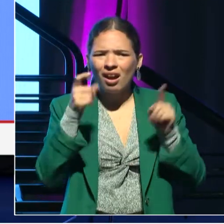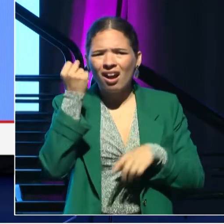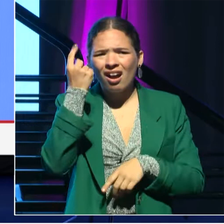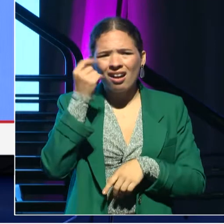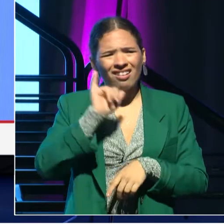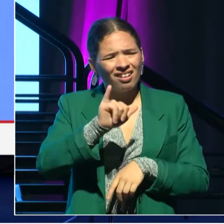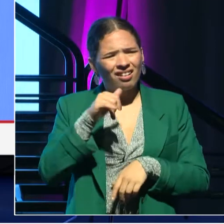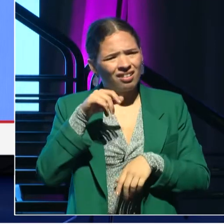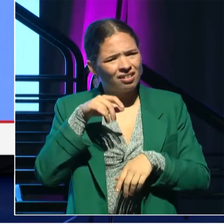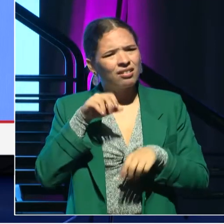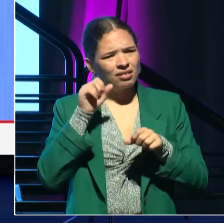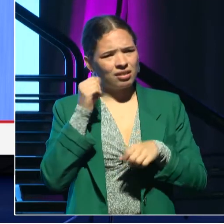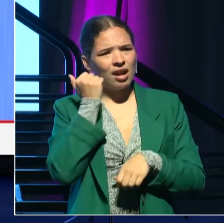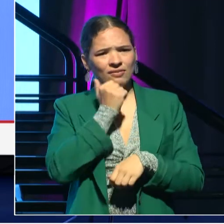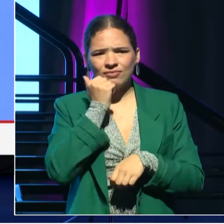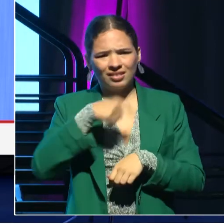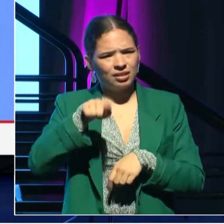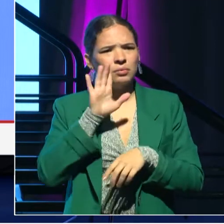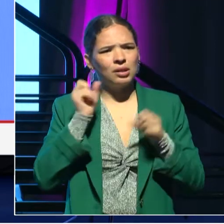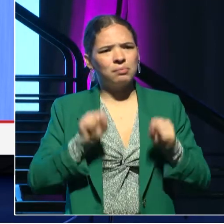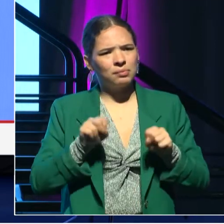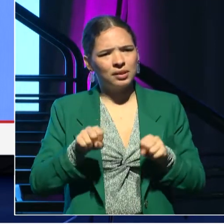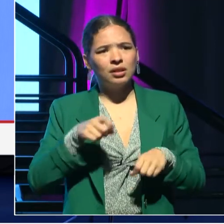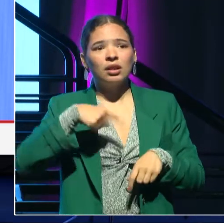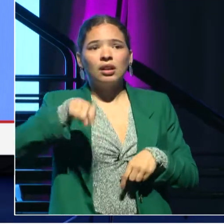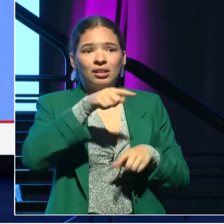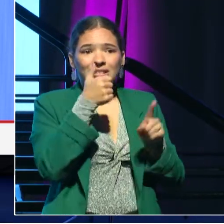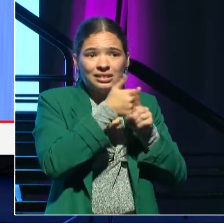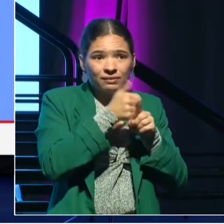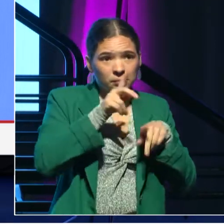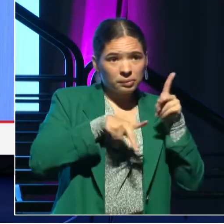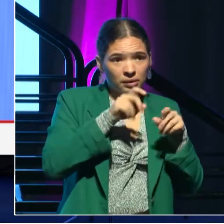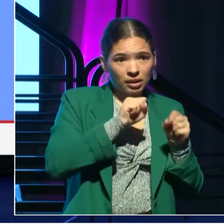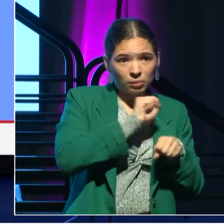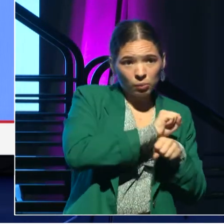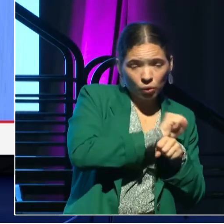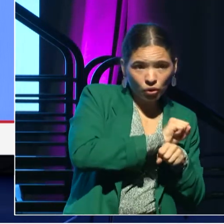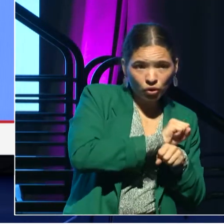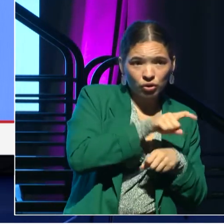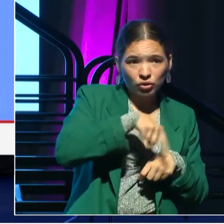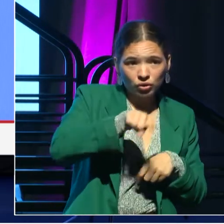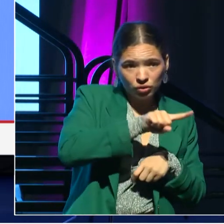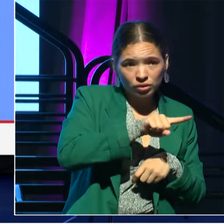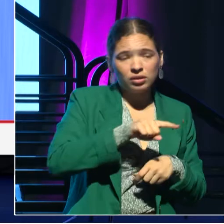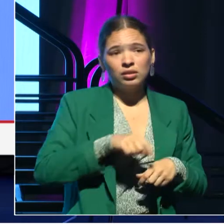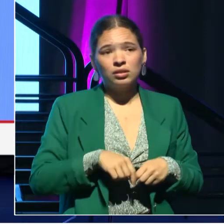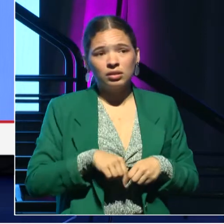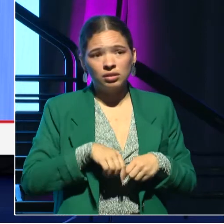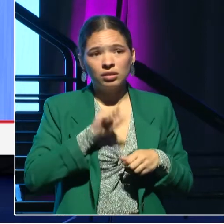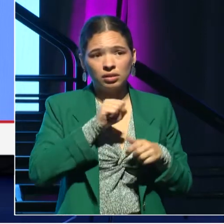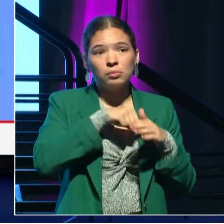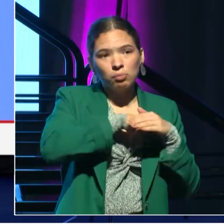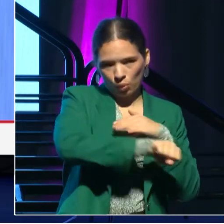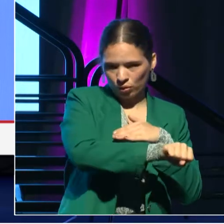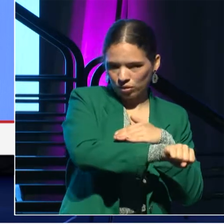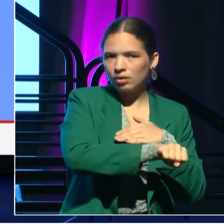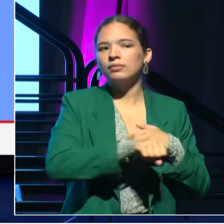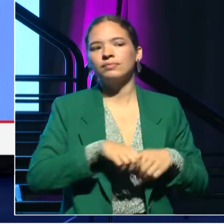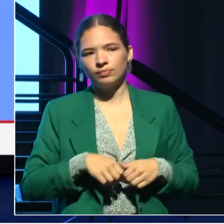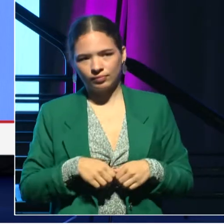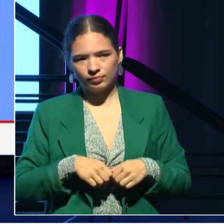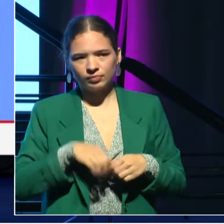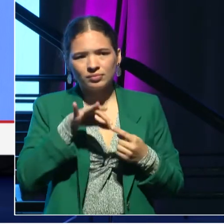and birthing people across our city. And most especially for babies like my Levi and Alexander,